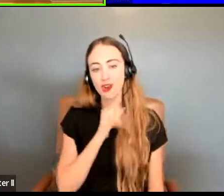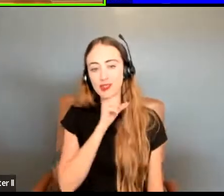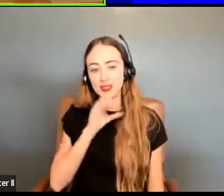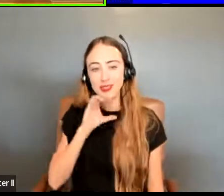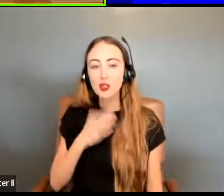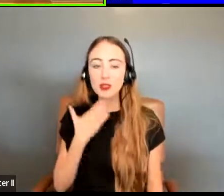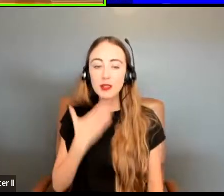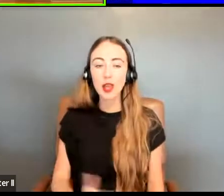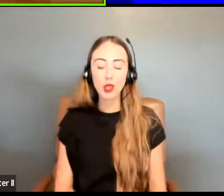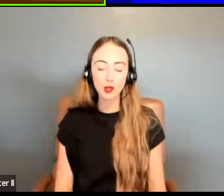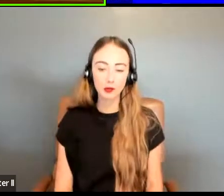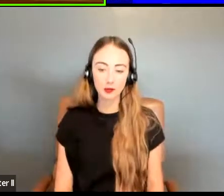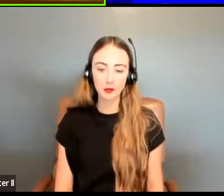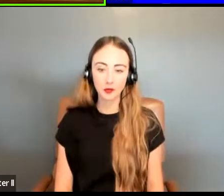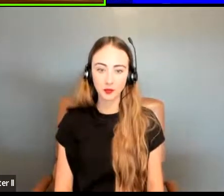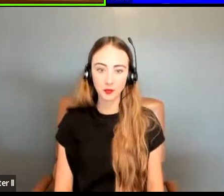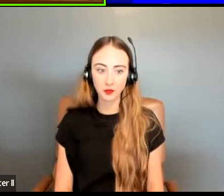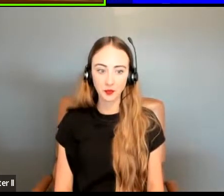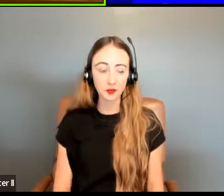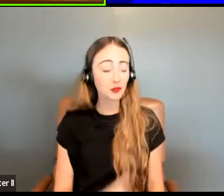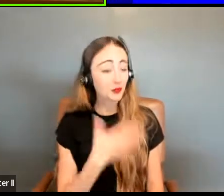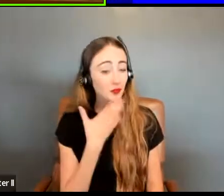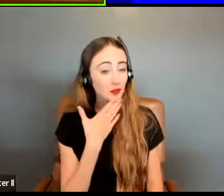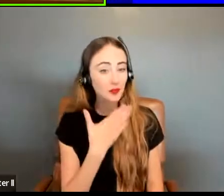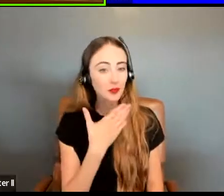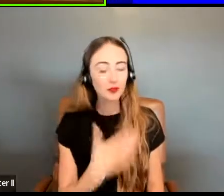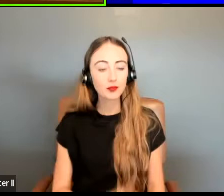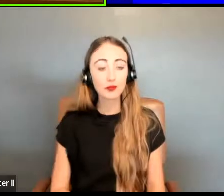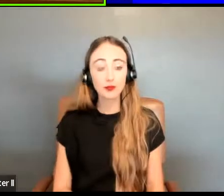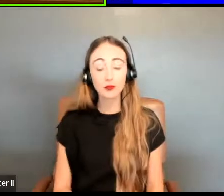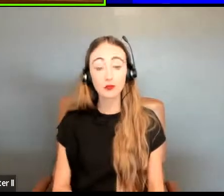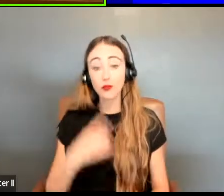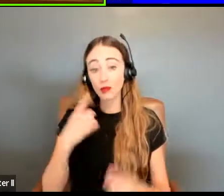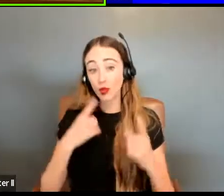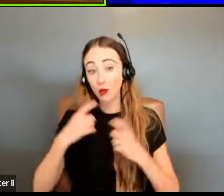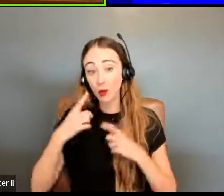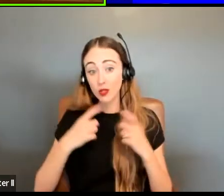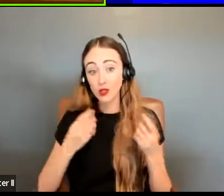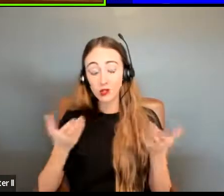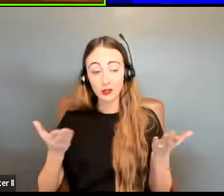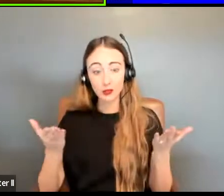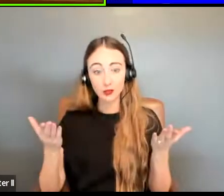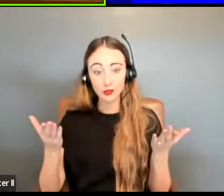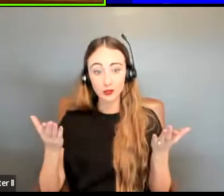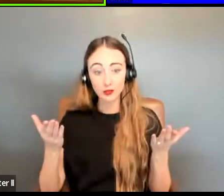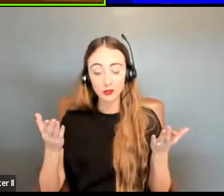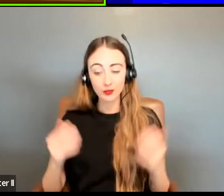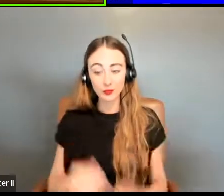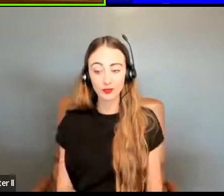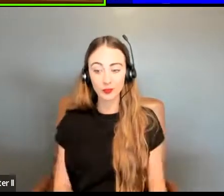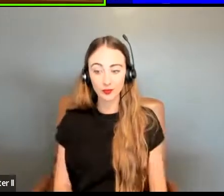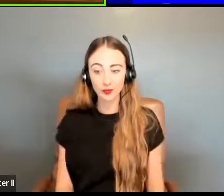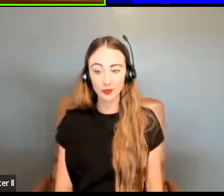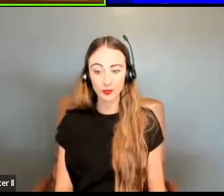Chairman. Thank you, Councilmember Bonds. Are there questions from members?